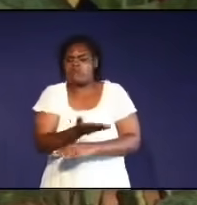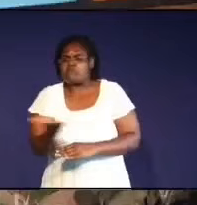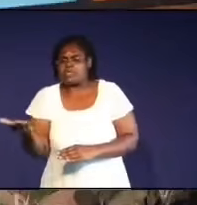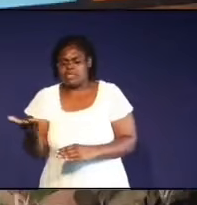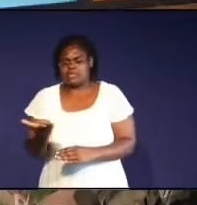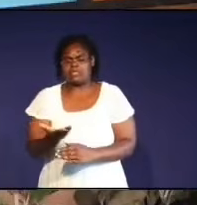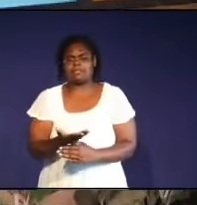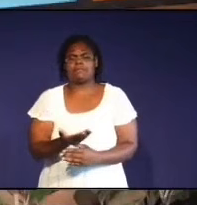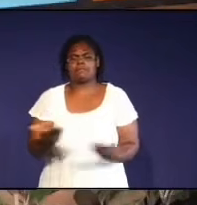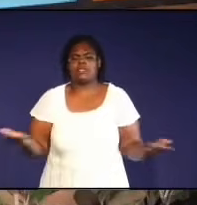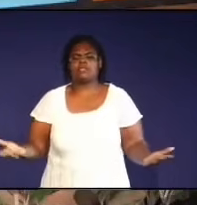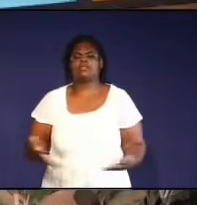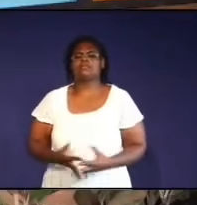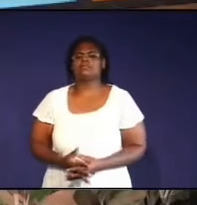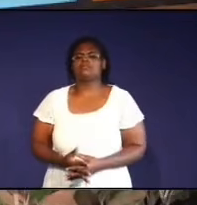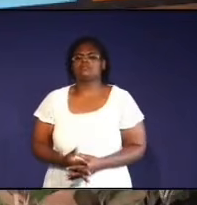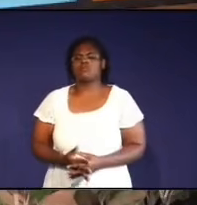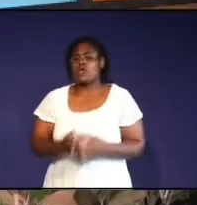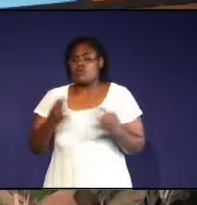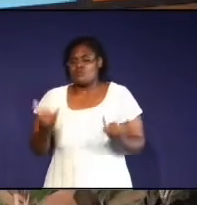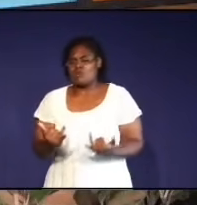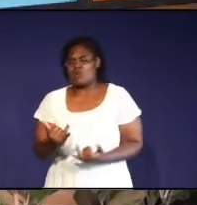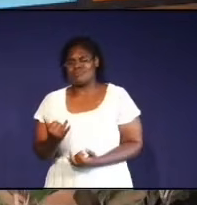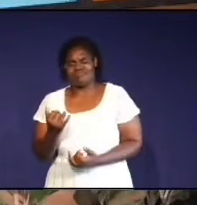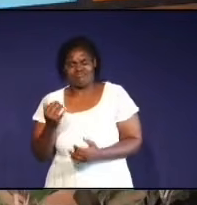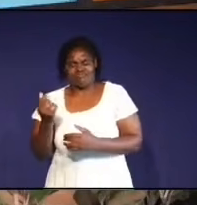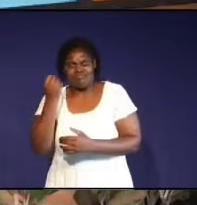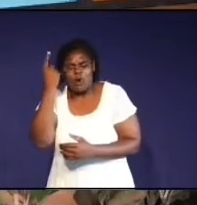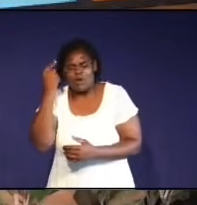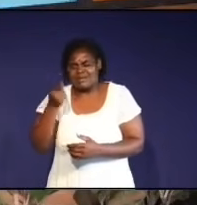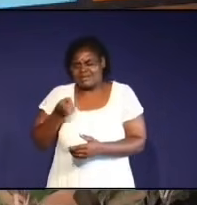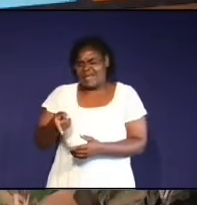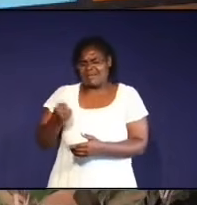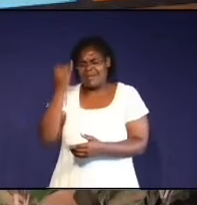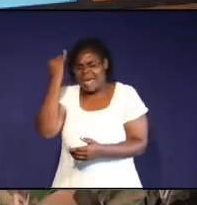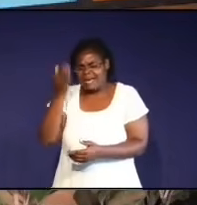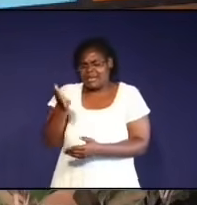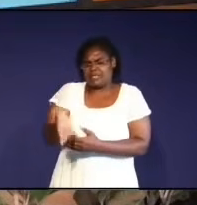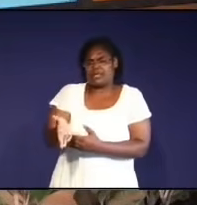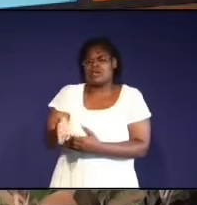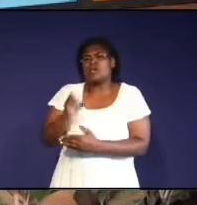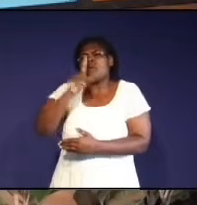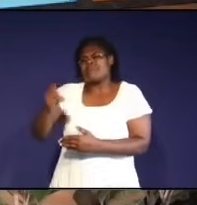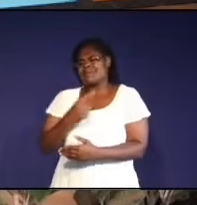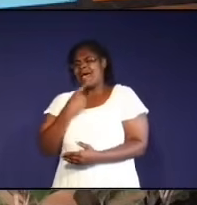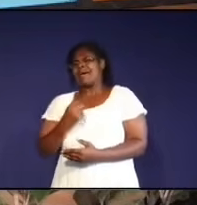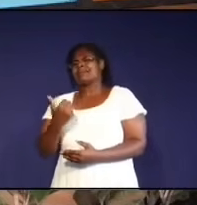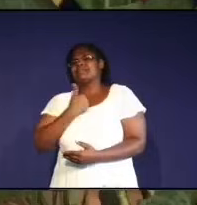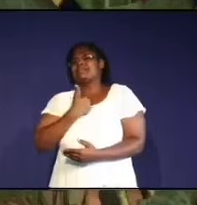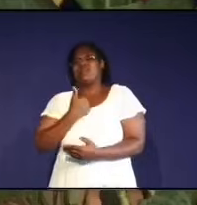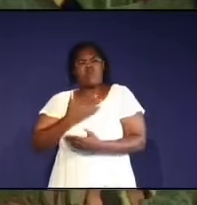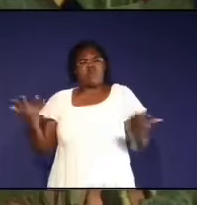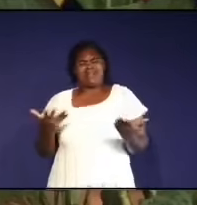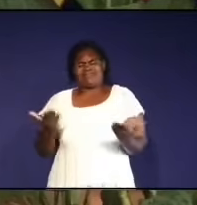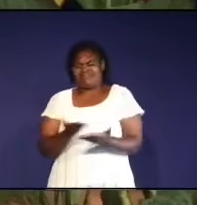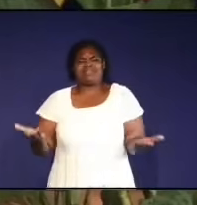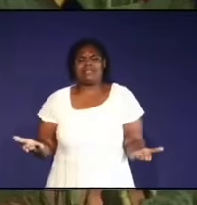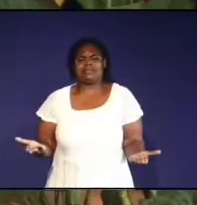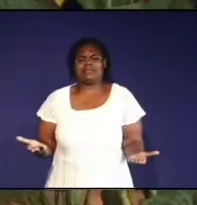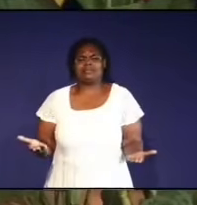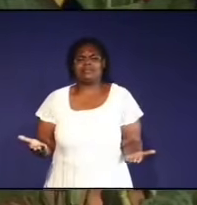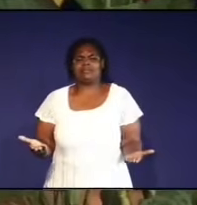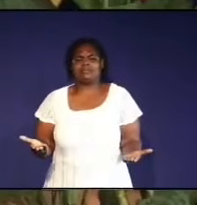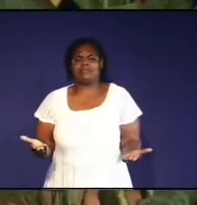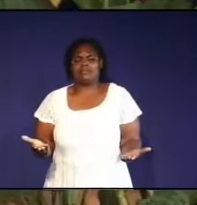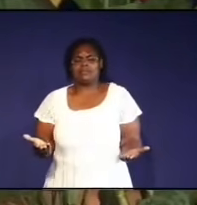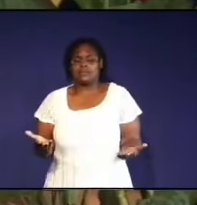reasoning, in order to understand what is here being addressed, you have to ask yourself, what are these things?